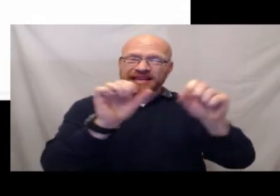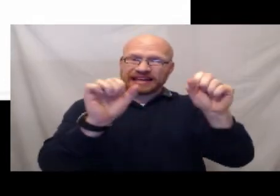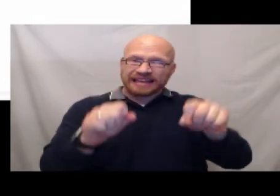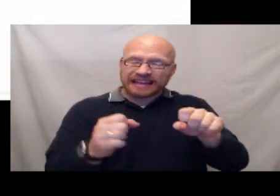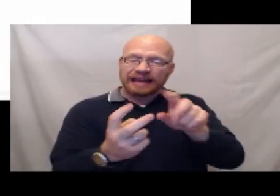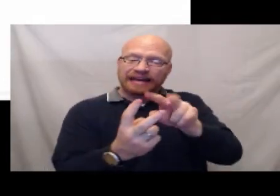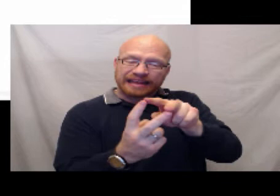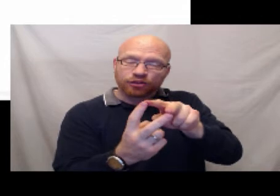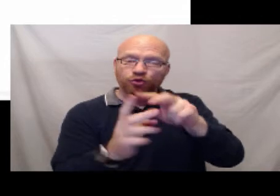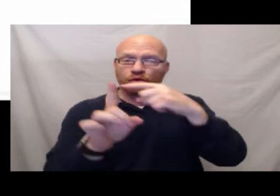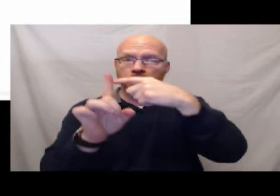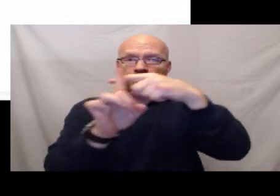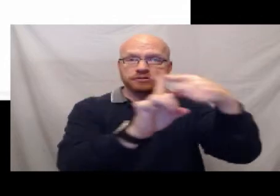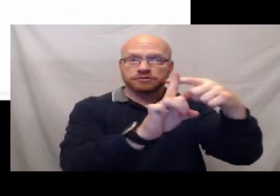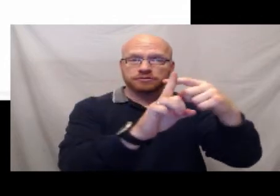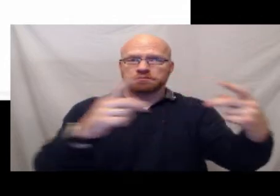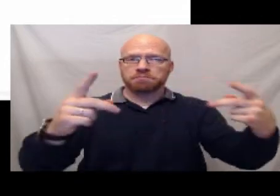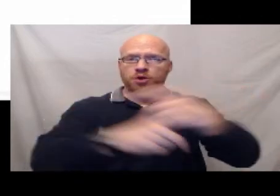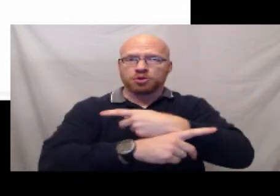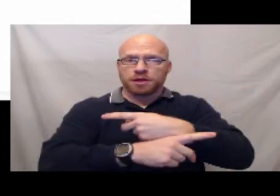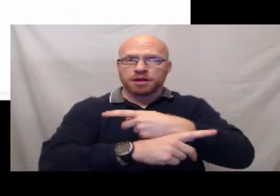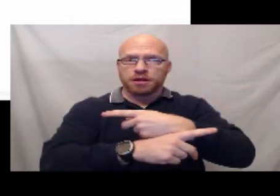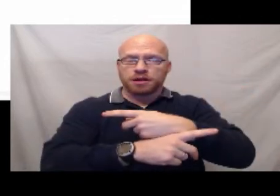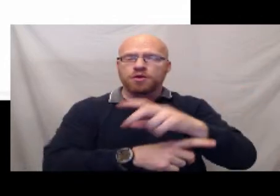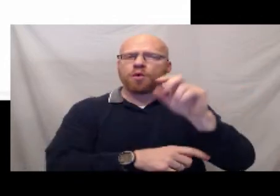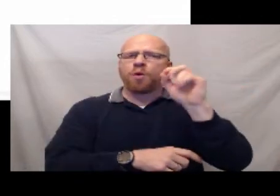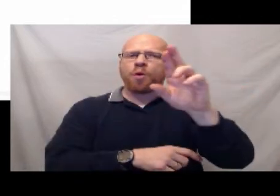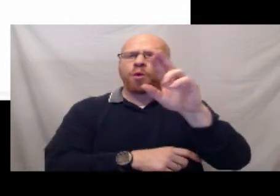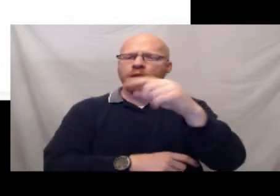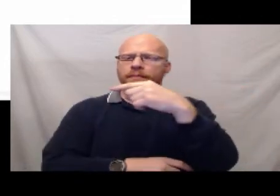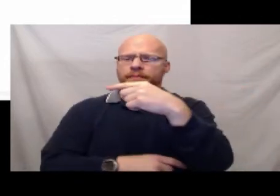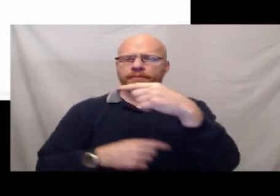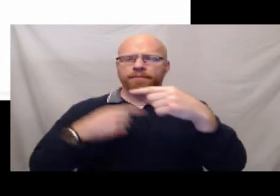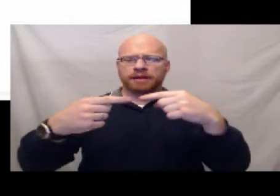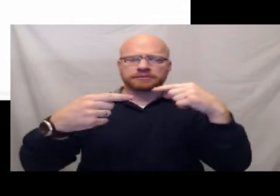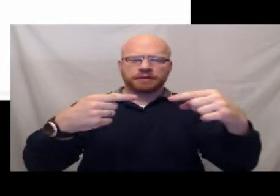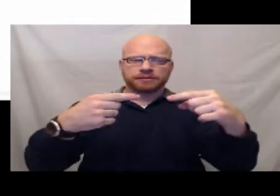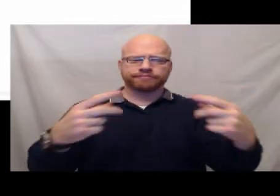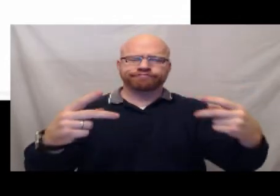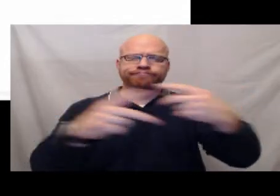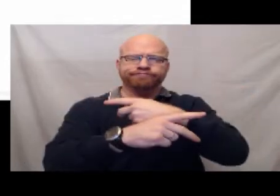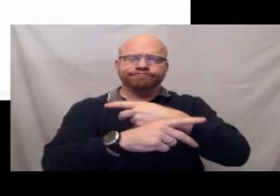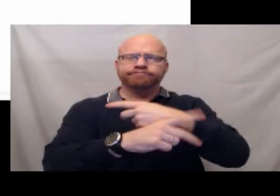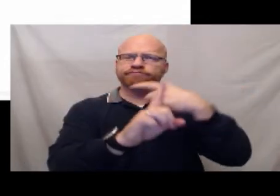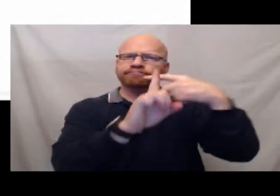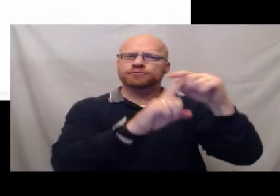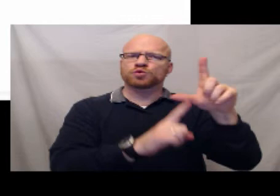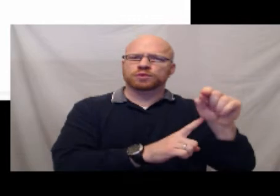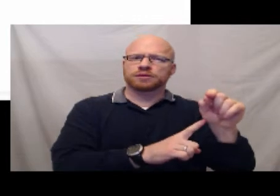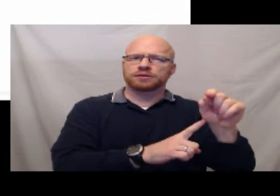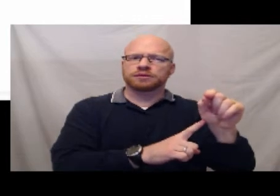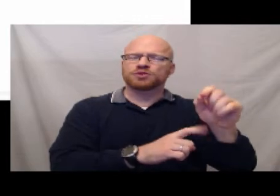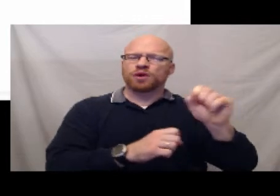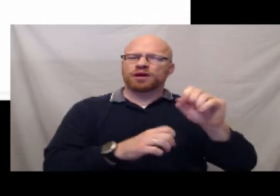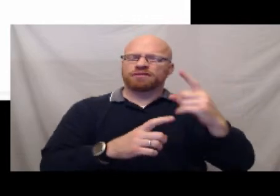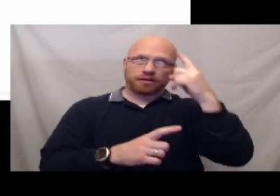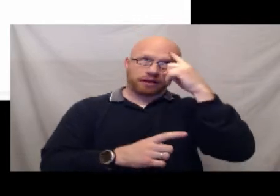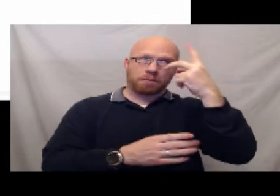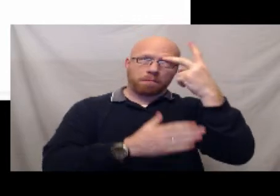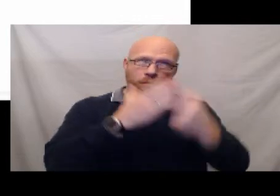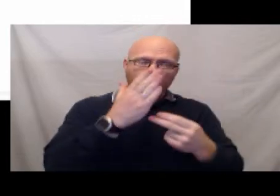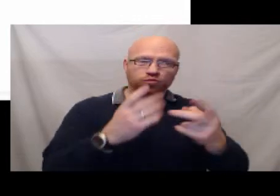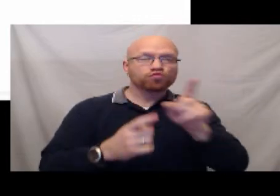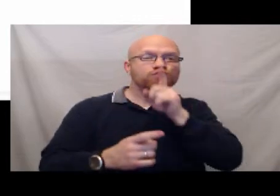20 can be either two positives multiplied together or two negatives multiplied together, and they both